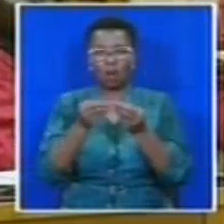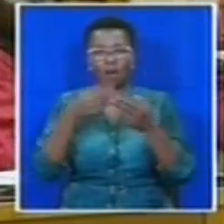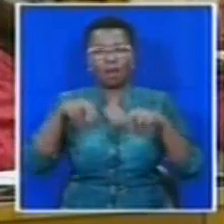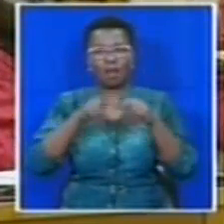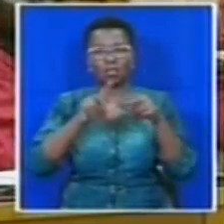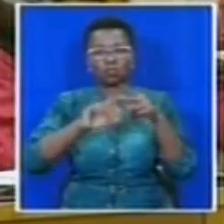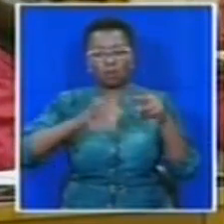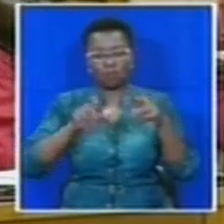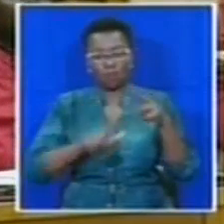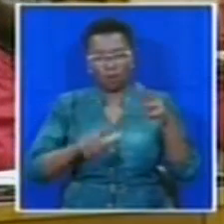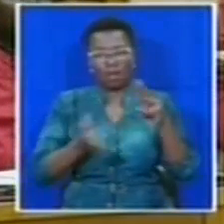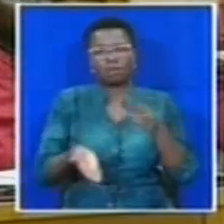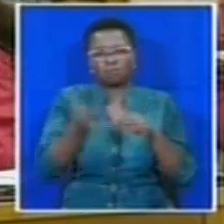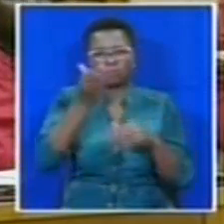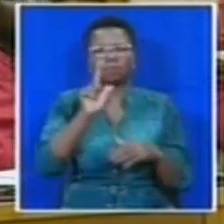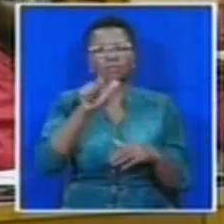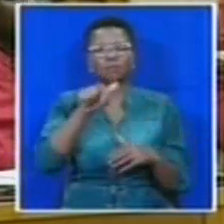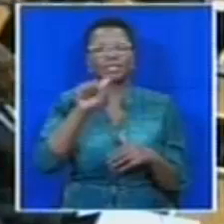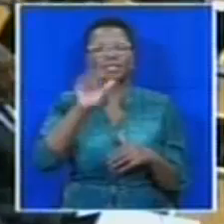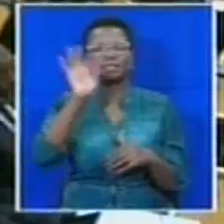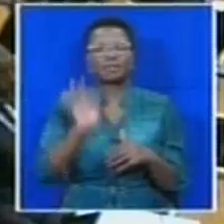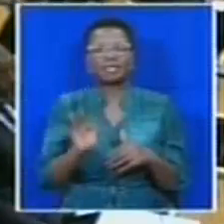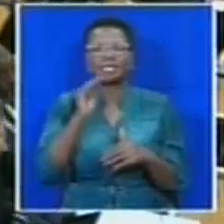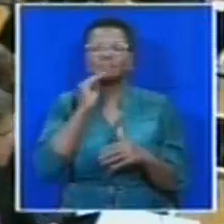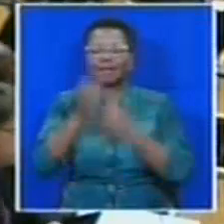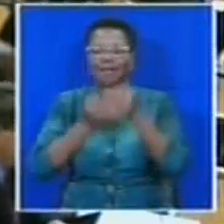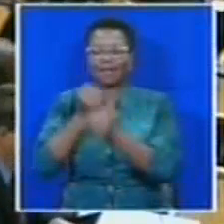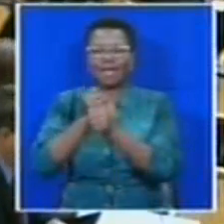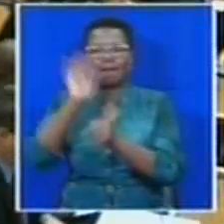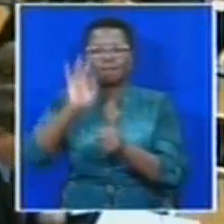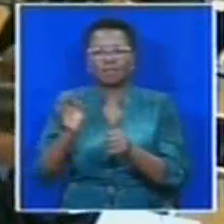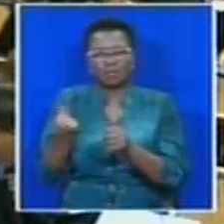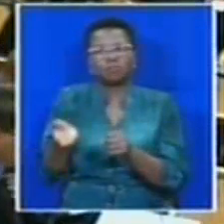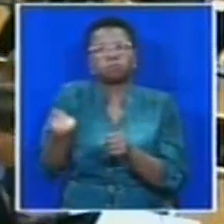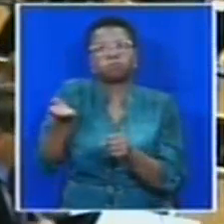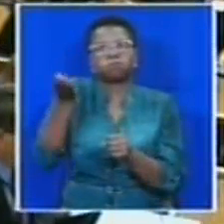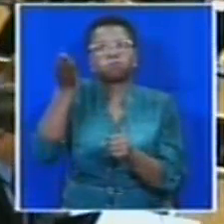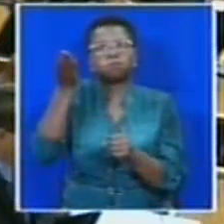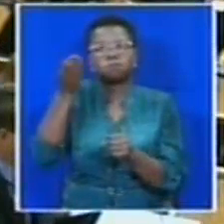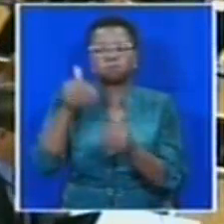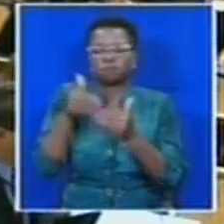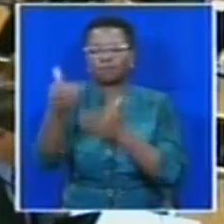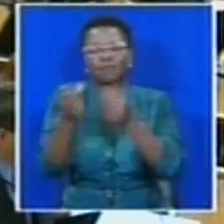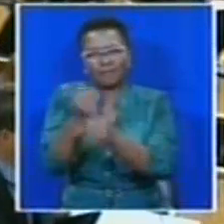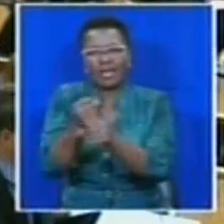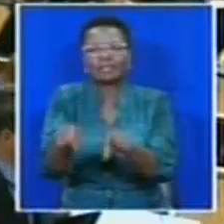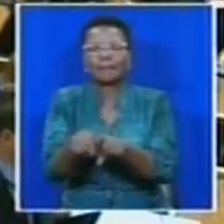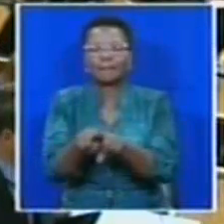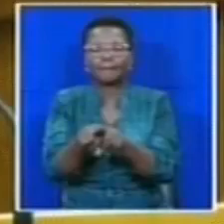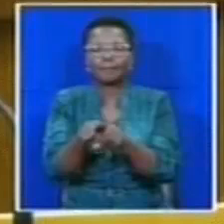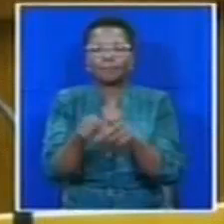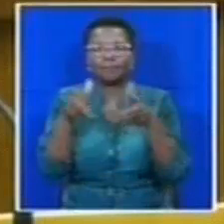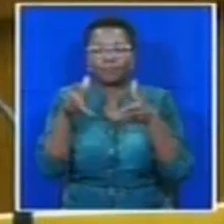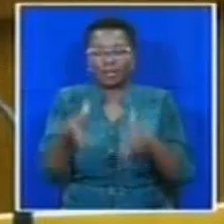by 7.6%, which is above inflation in every year of the MTEF period. Additional allocations